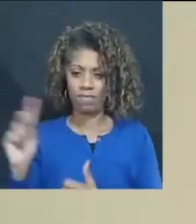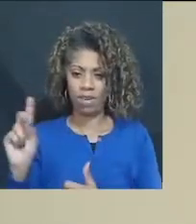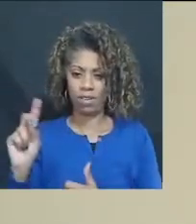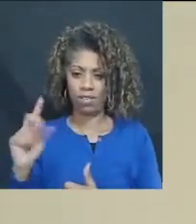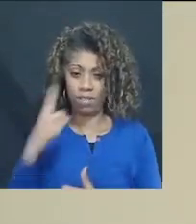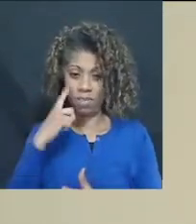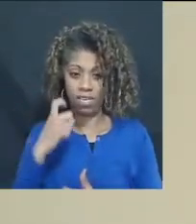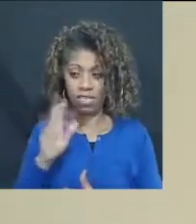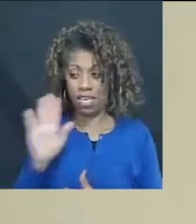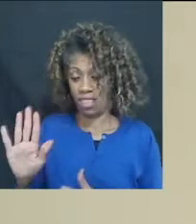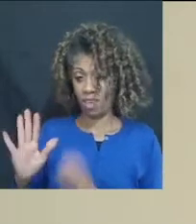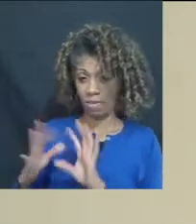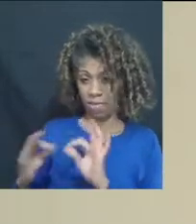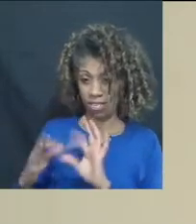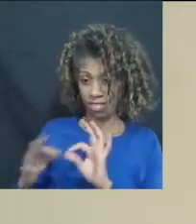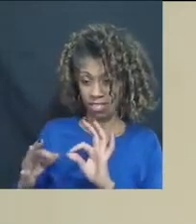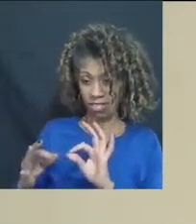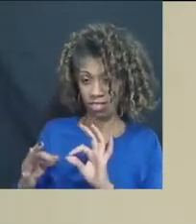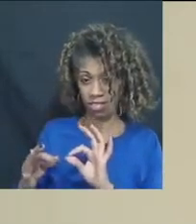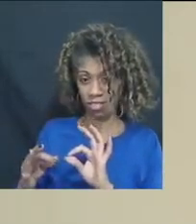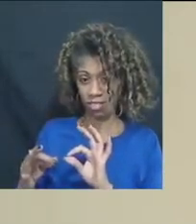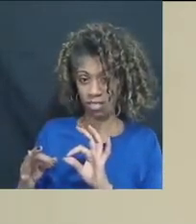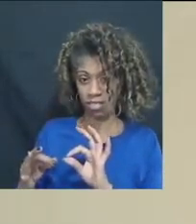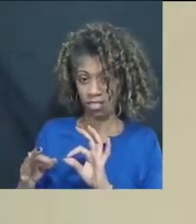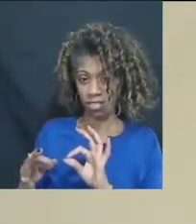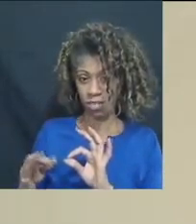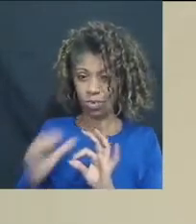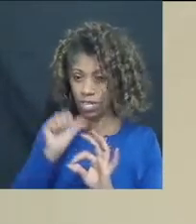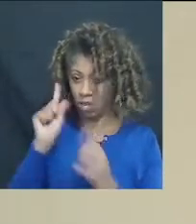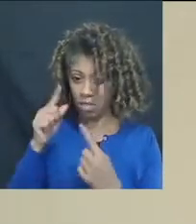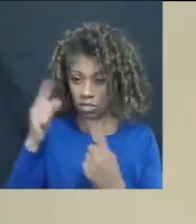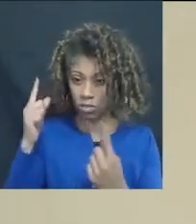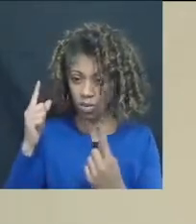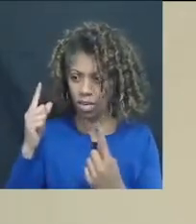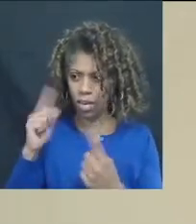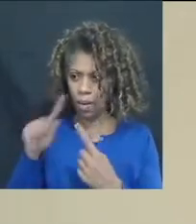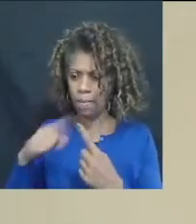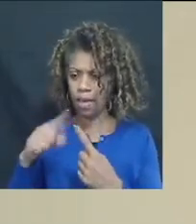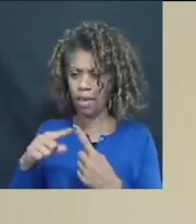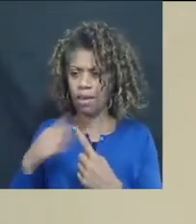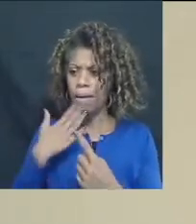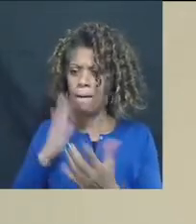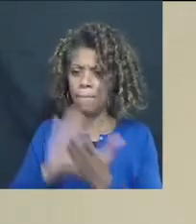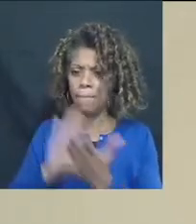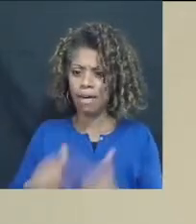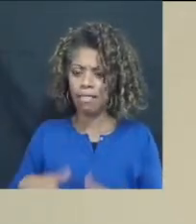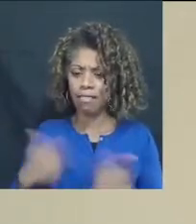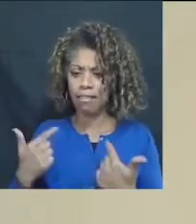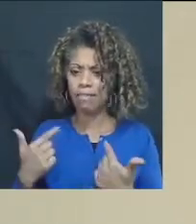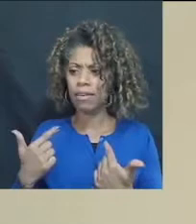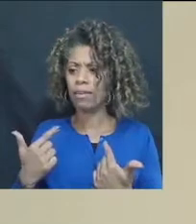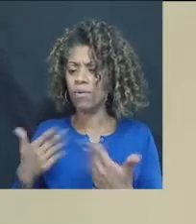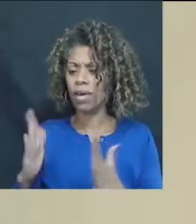bit different, right? We don't disagree about the deplorable conditions. We don't disagree about the deplorable people, We just disagree about what to do about